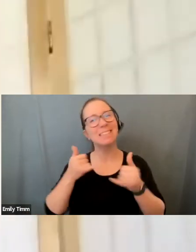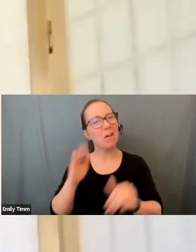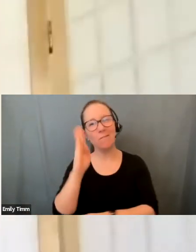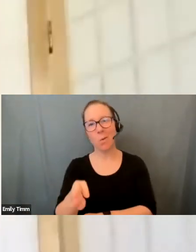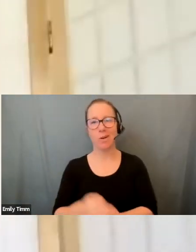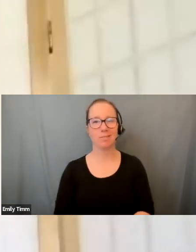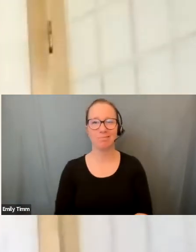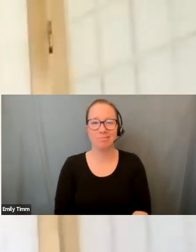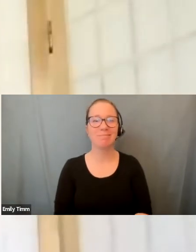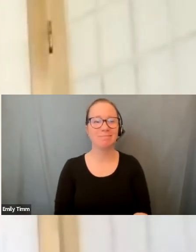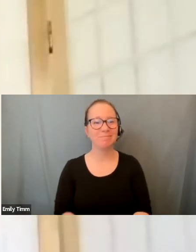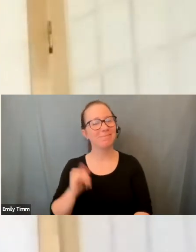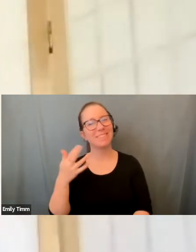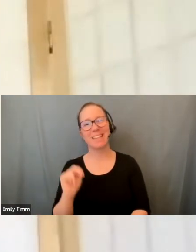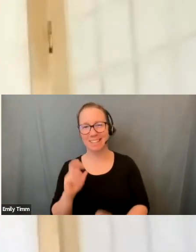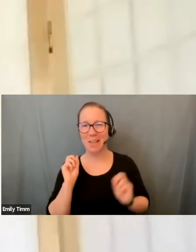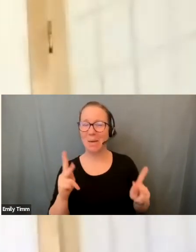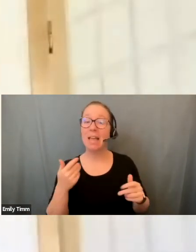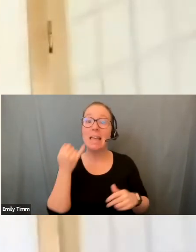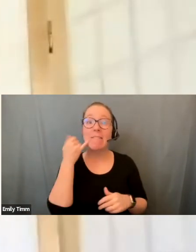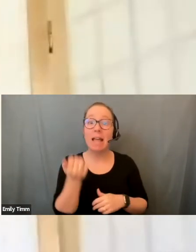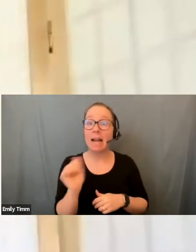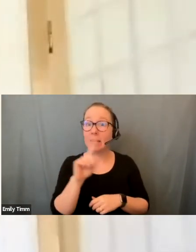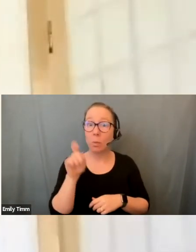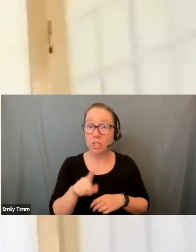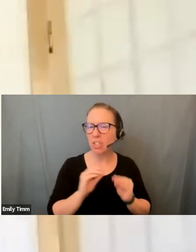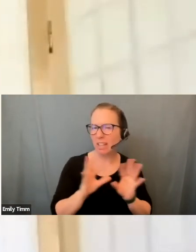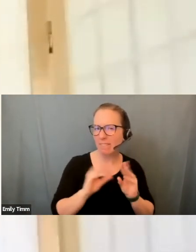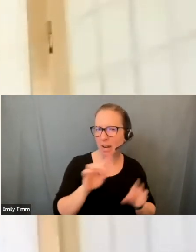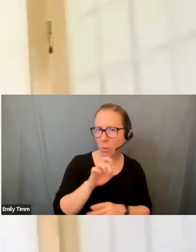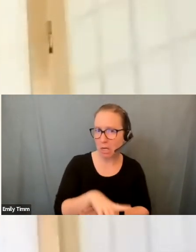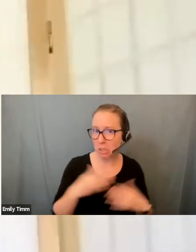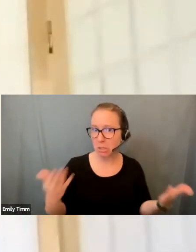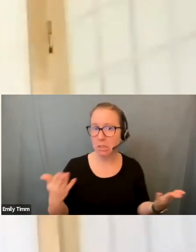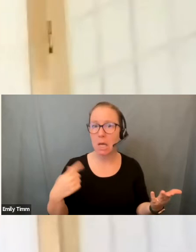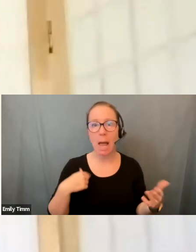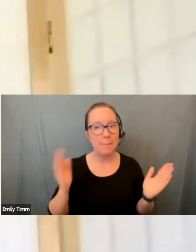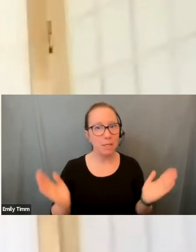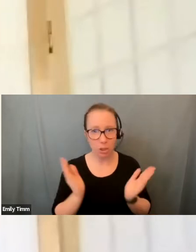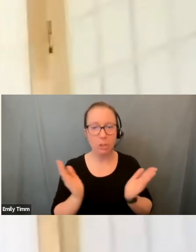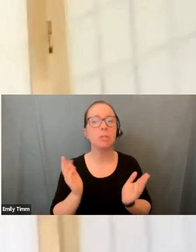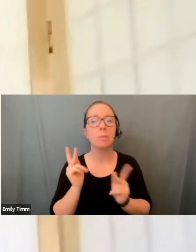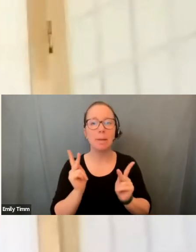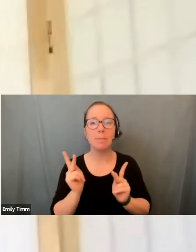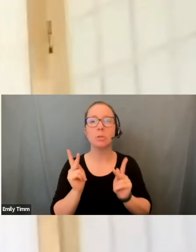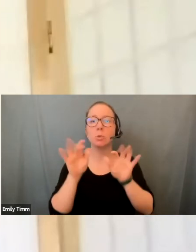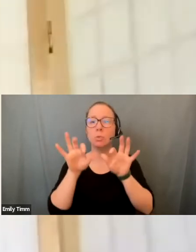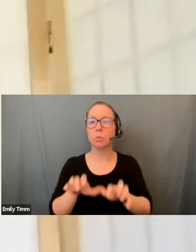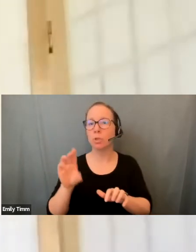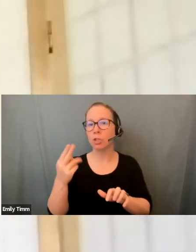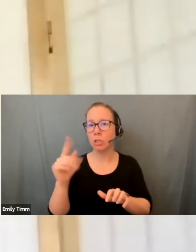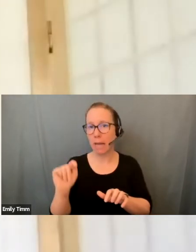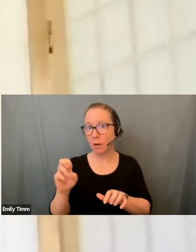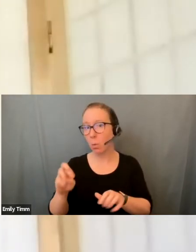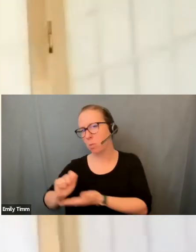Oh dear. So if there are questions, clarifying questions for Laurel, I'm going to encourage participants to put them in the chat or to jot them down